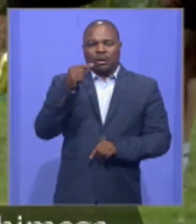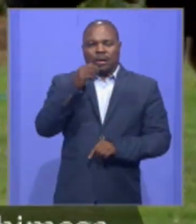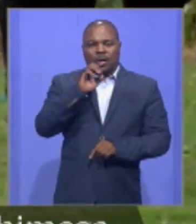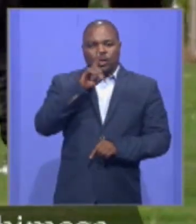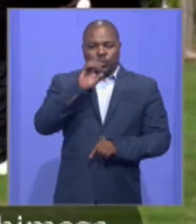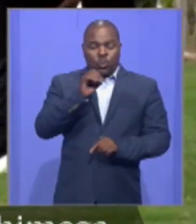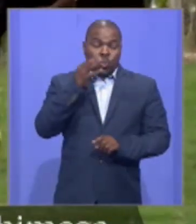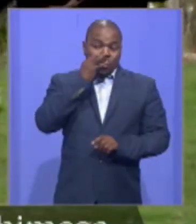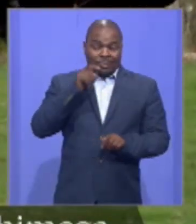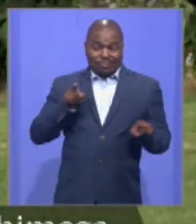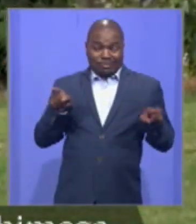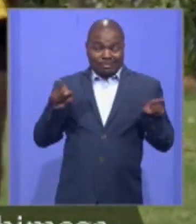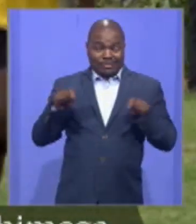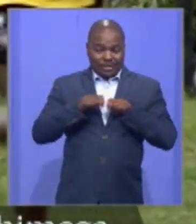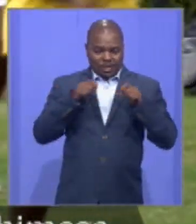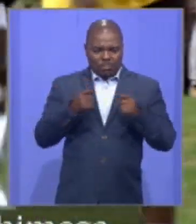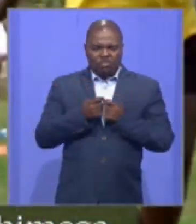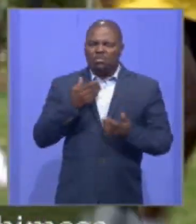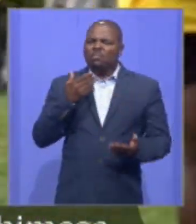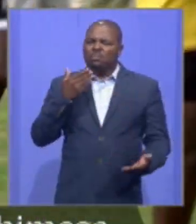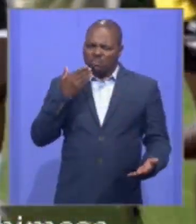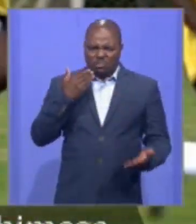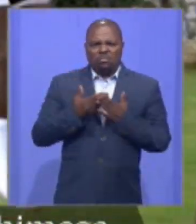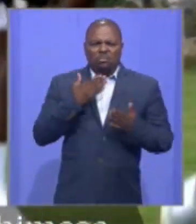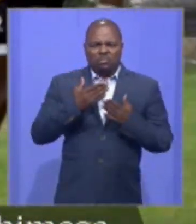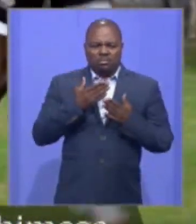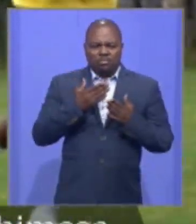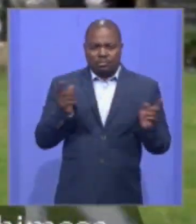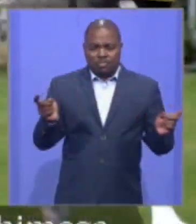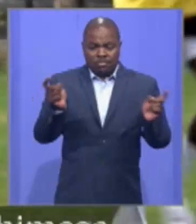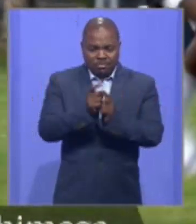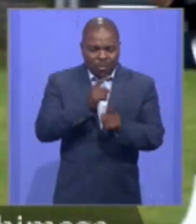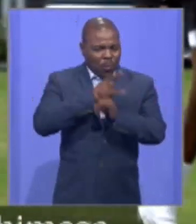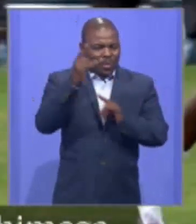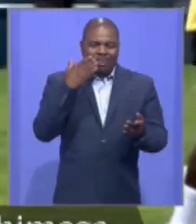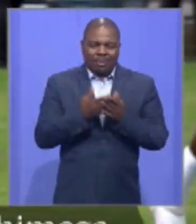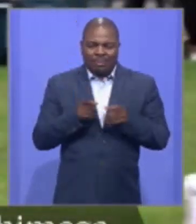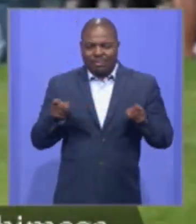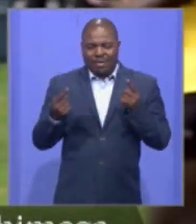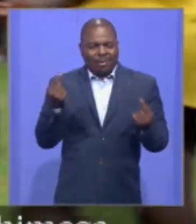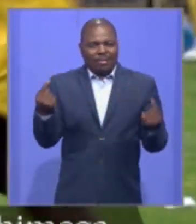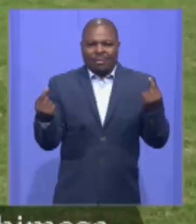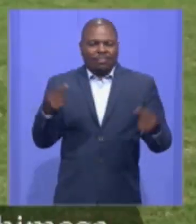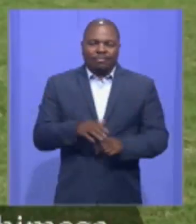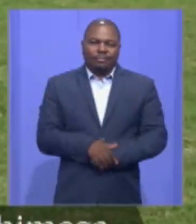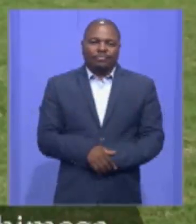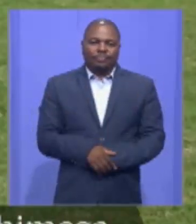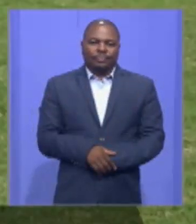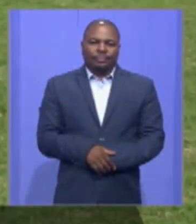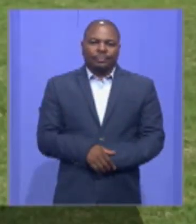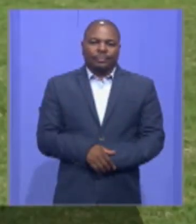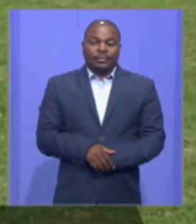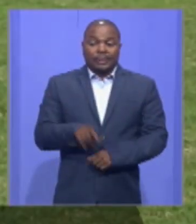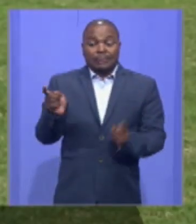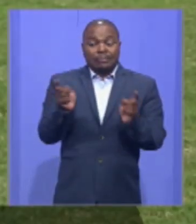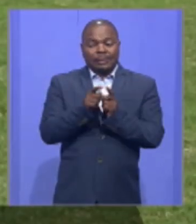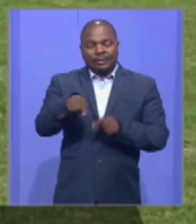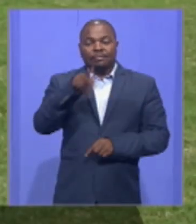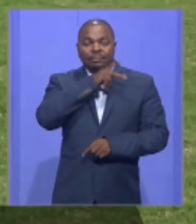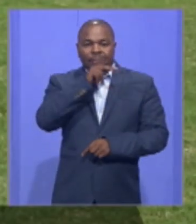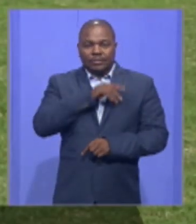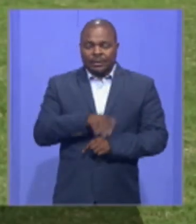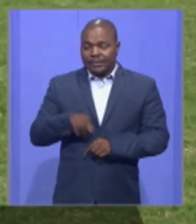ditlhopha ka bobedi di na le bokgoni bja go ka fenya papadi ya ka Labohlano. It's a massive game. African giants